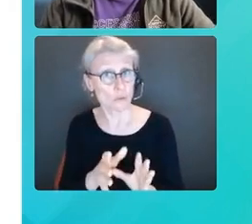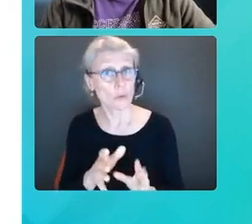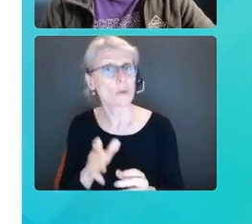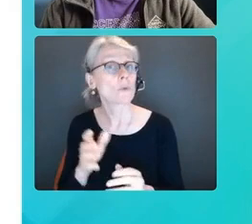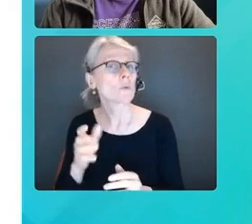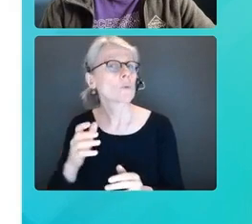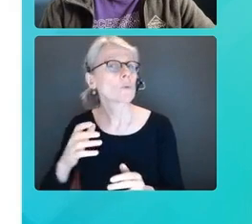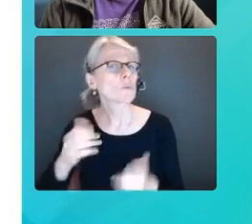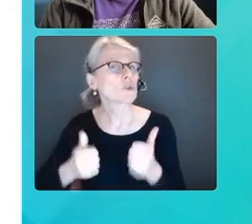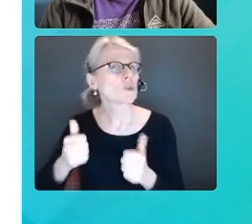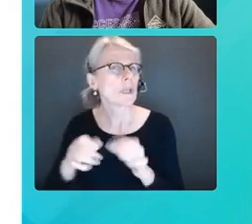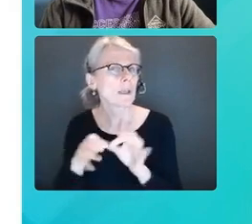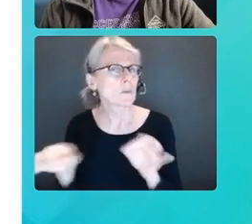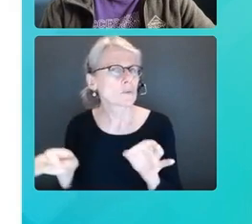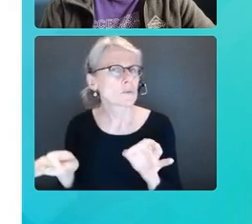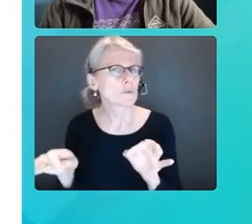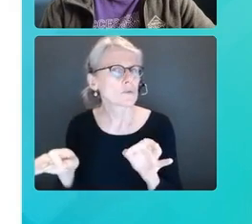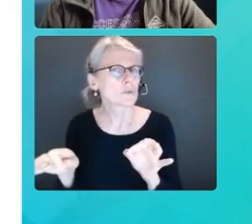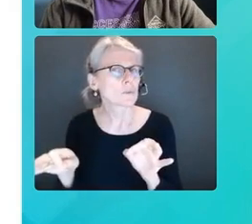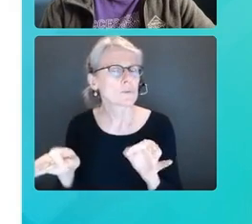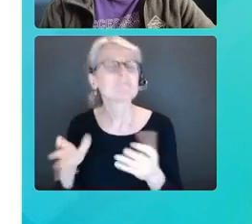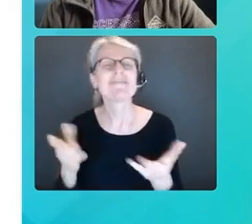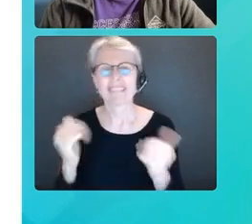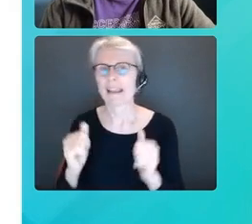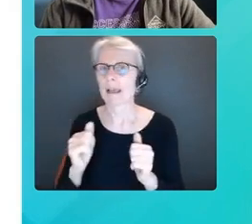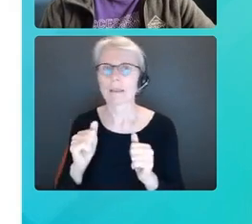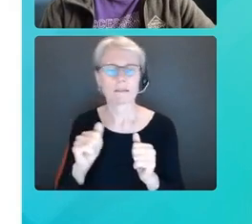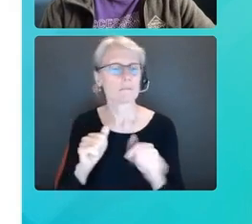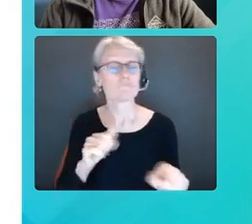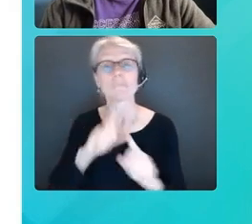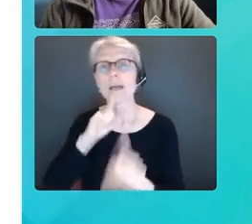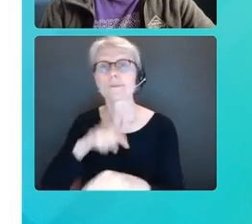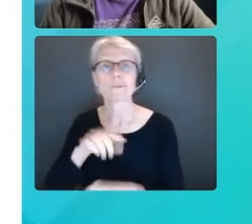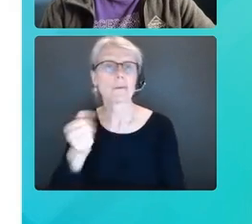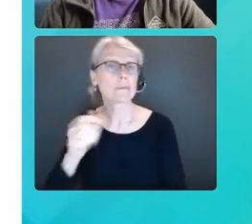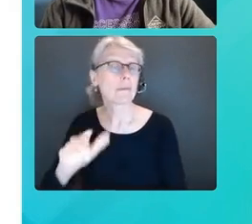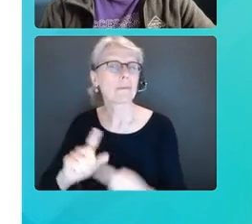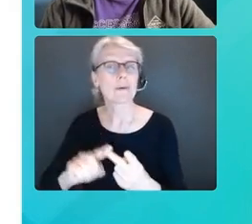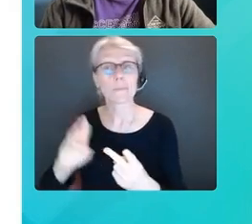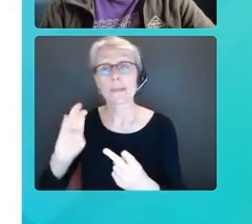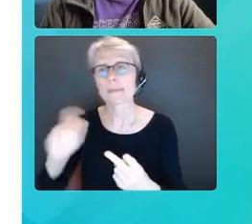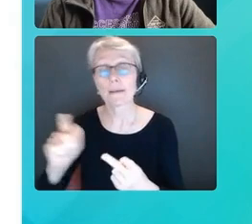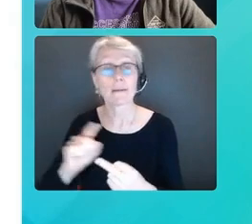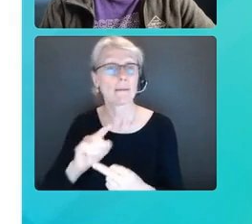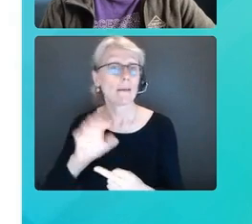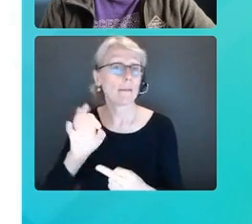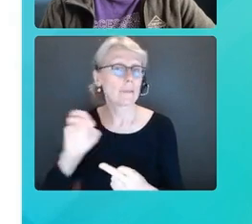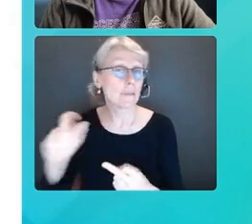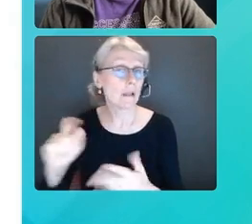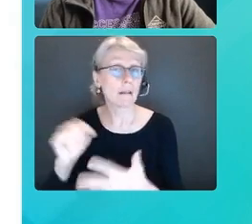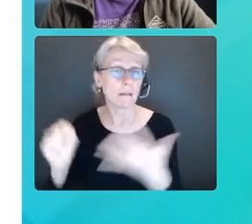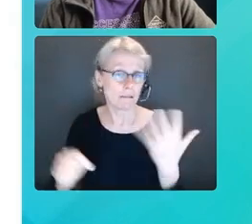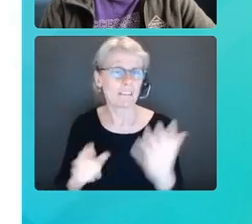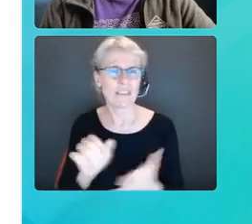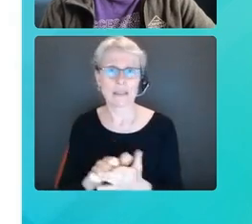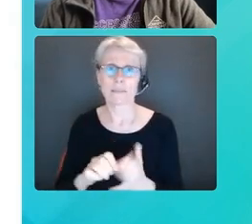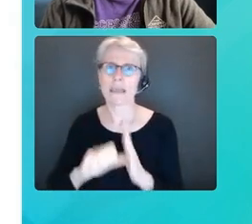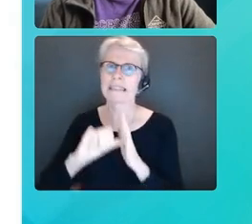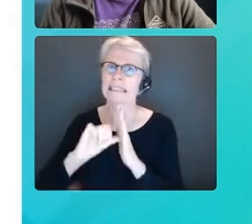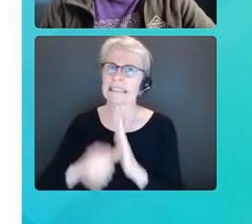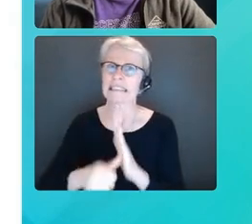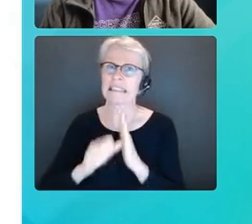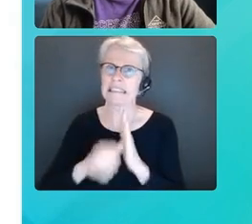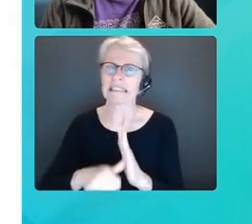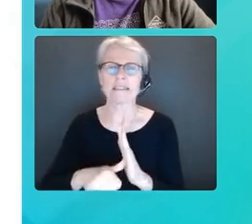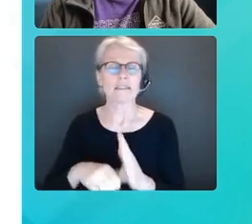so, what language? That's the best way to find out. So that's my biggest push right now in the